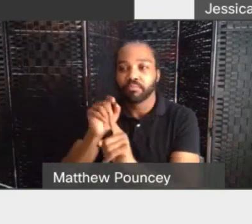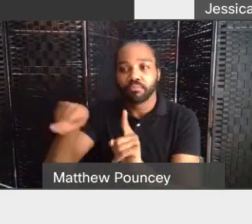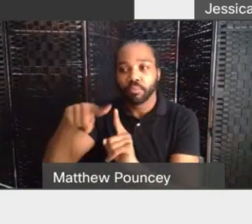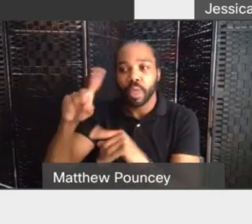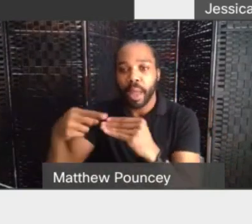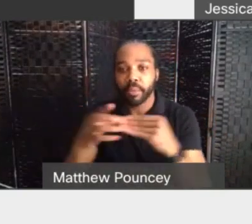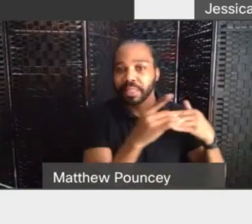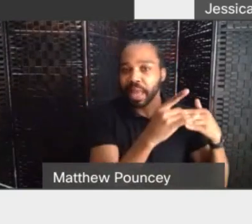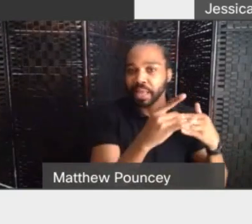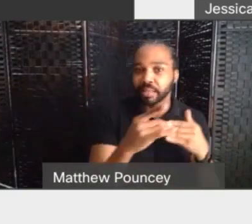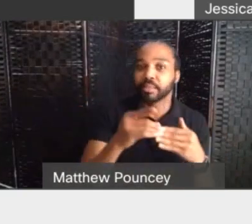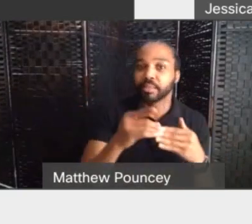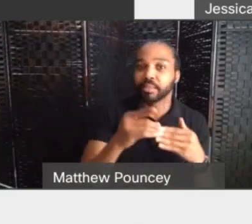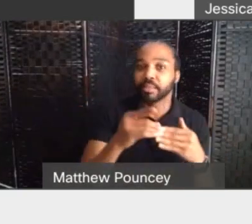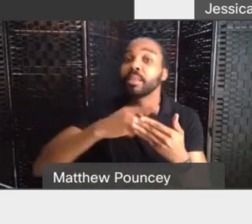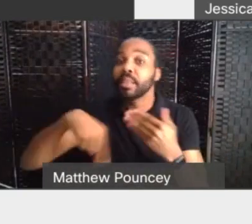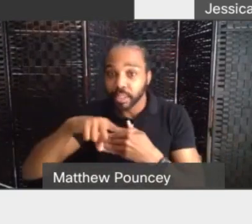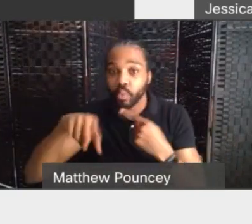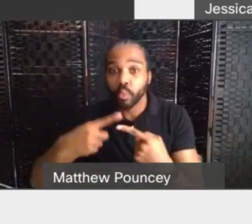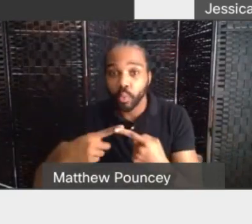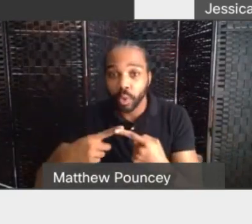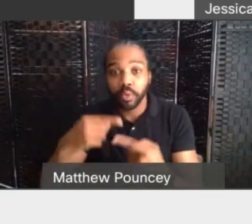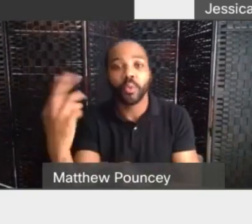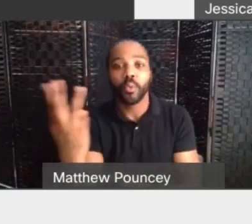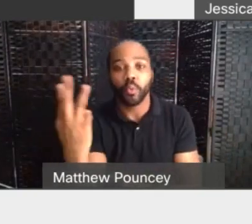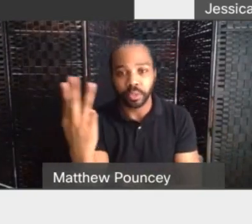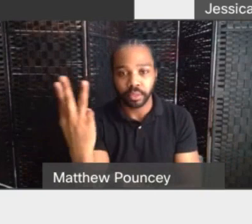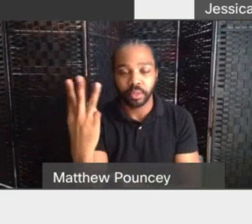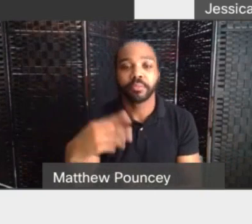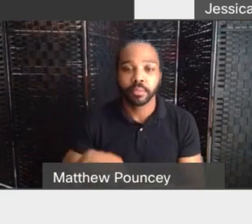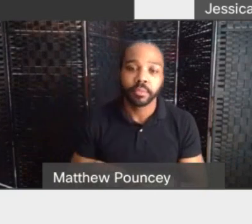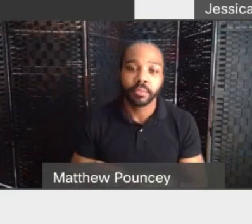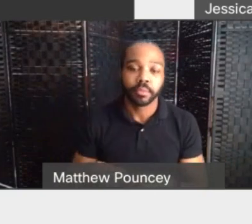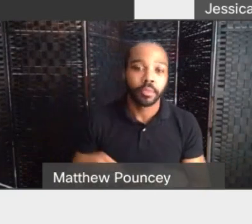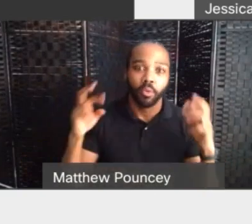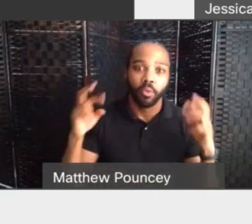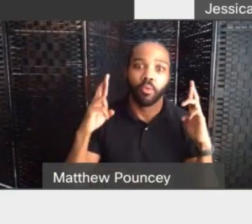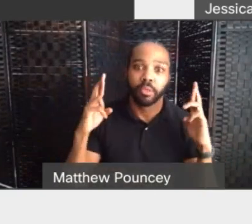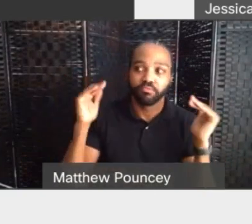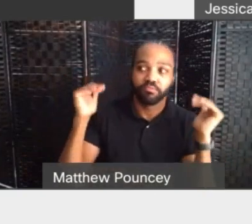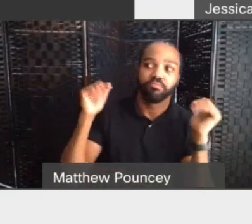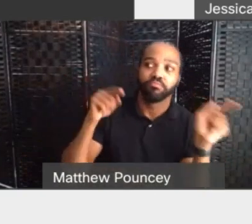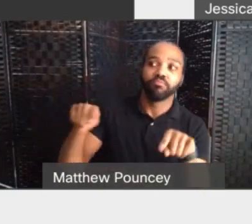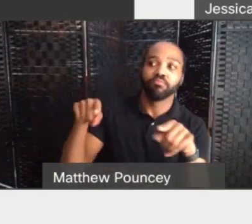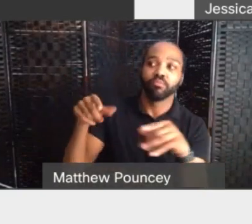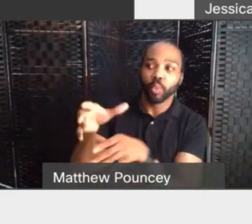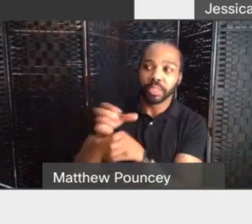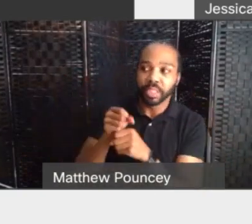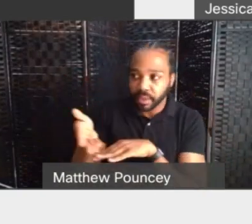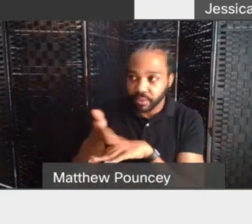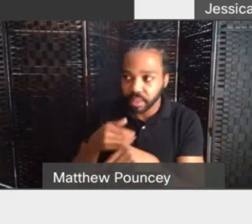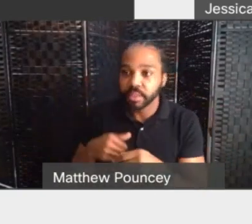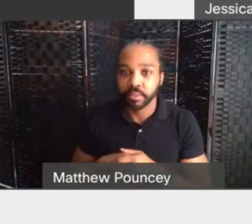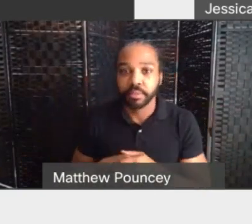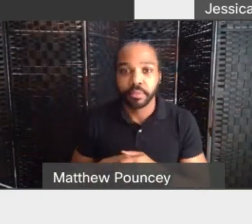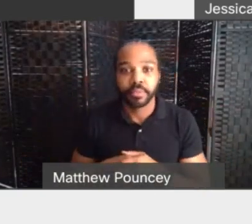week on Wednesday. And so hopefully everyone has received that. So folks